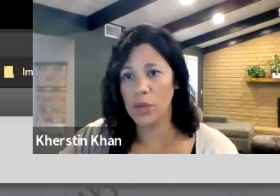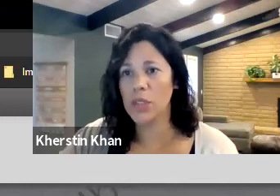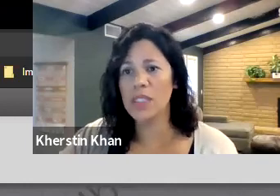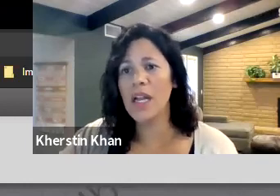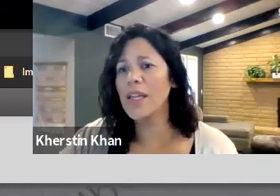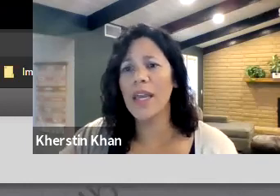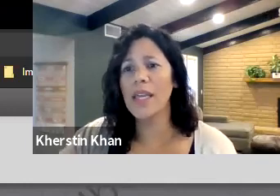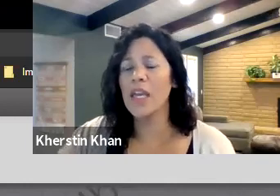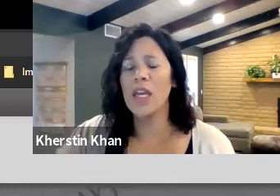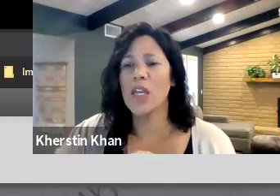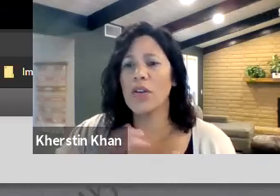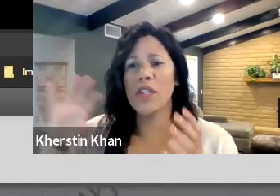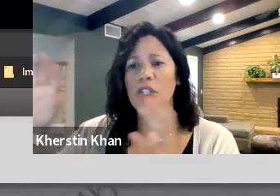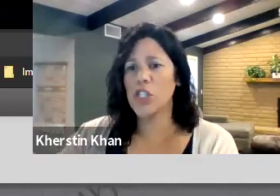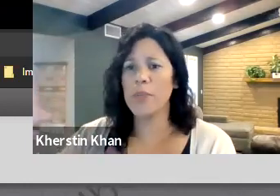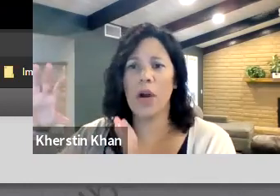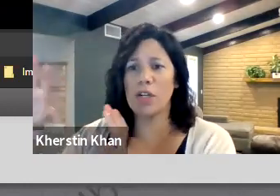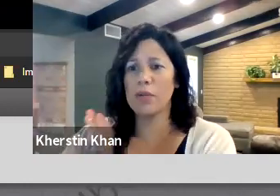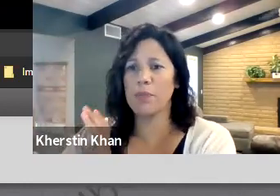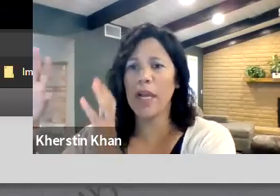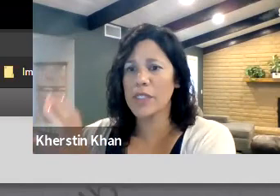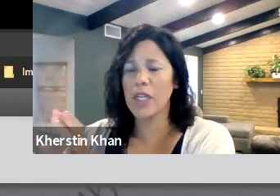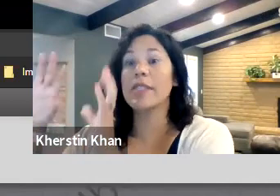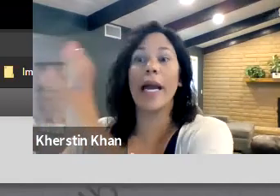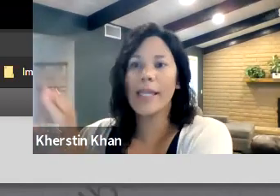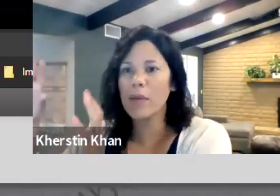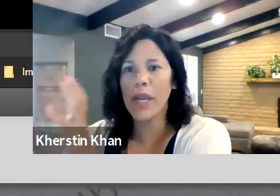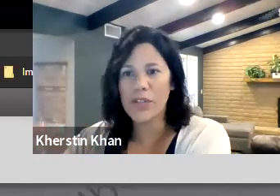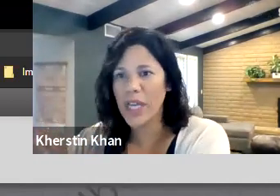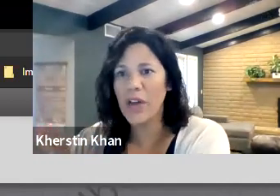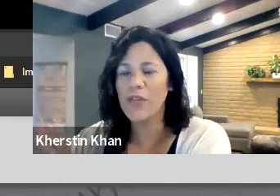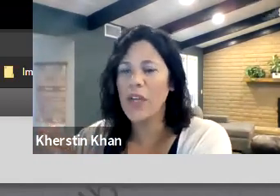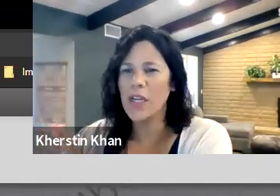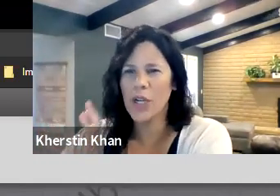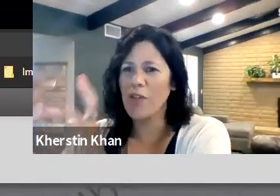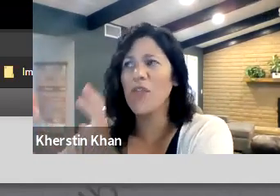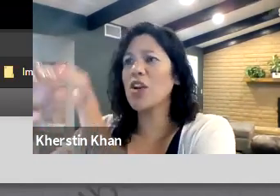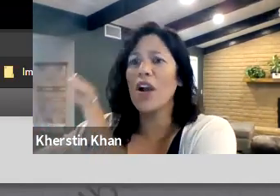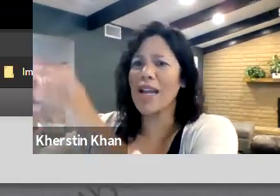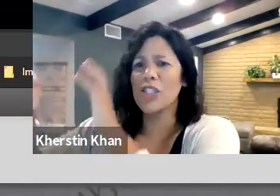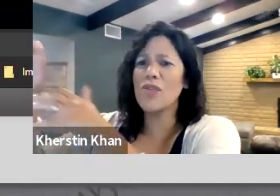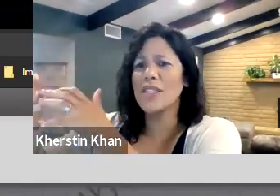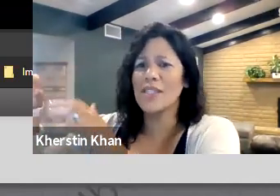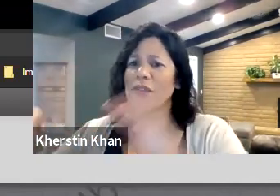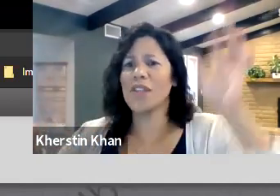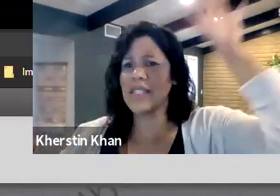meet their goals. So it's not like you're in this ship by yourself on this island by yourself, trying to figure out how to do this stuff that